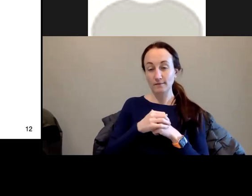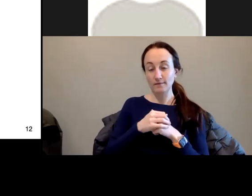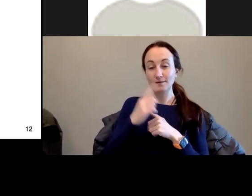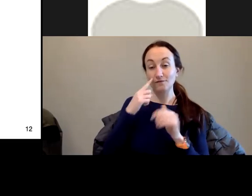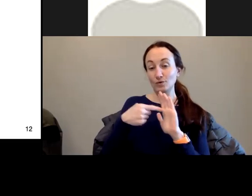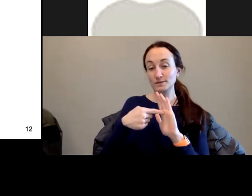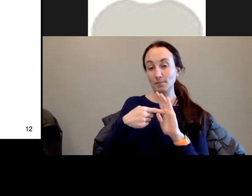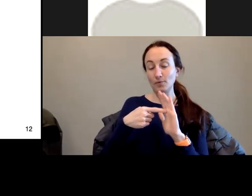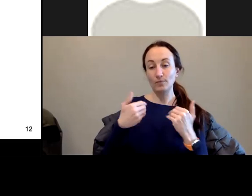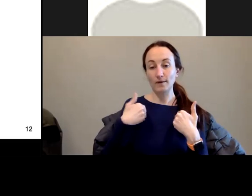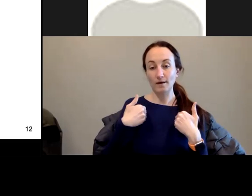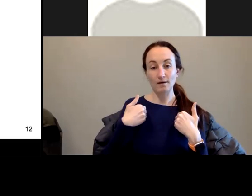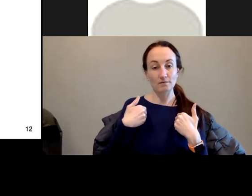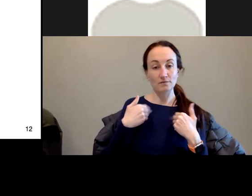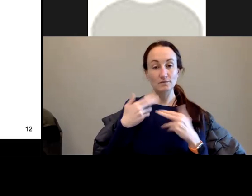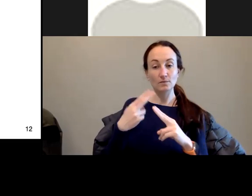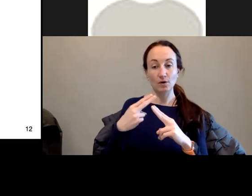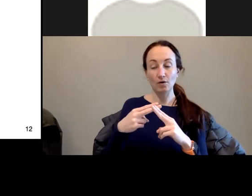for example, we have this